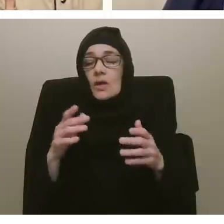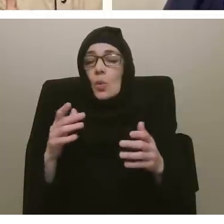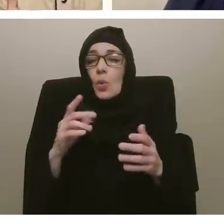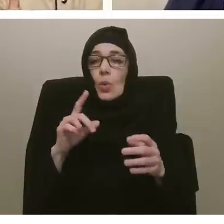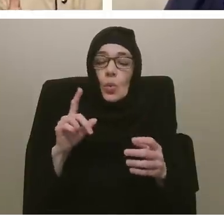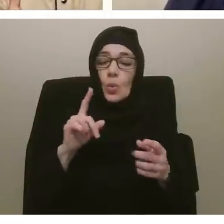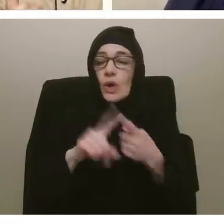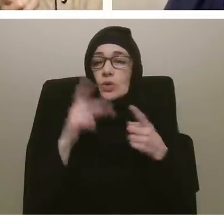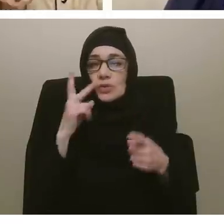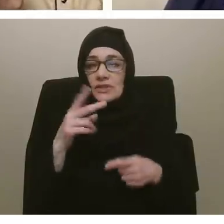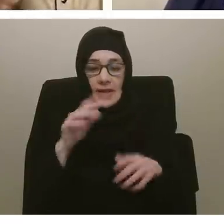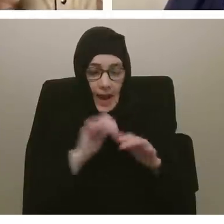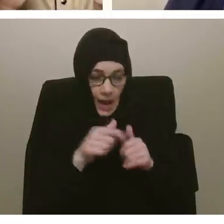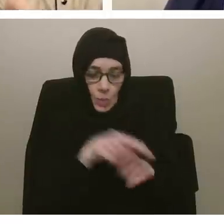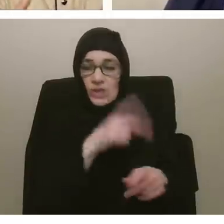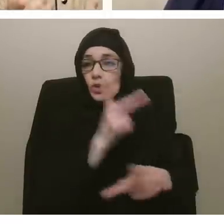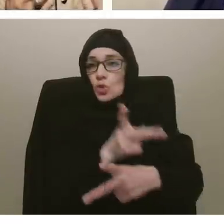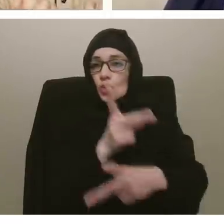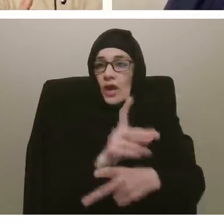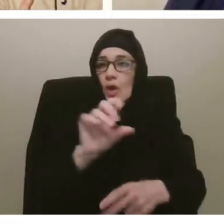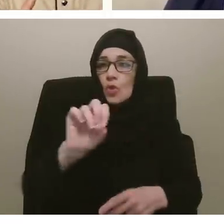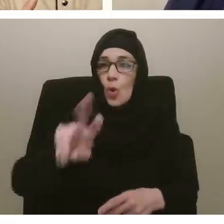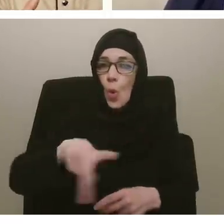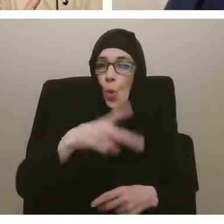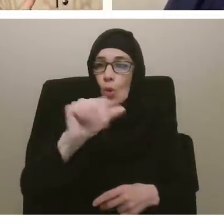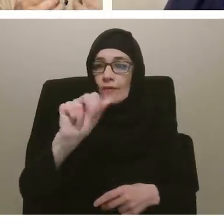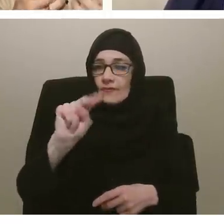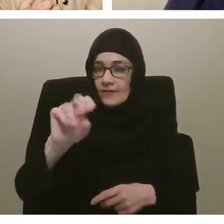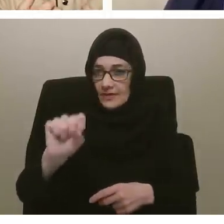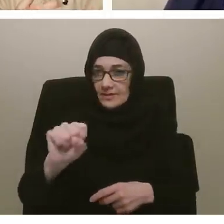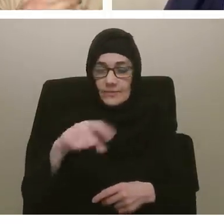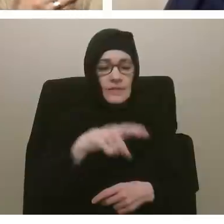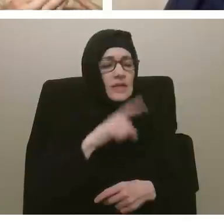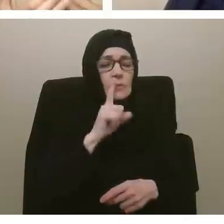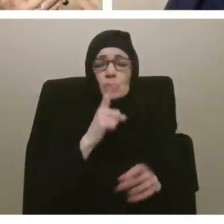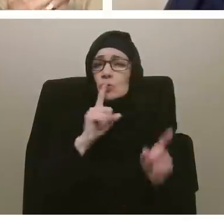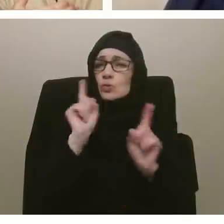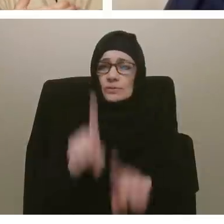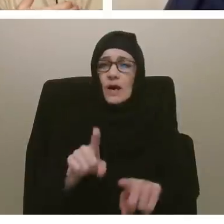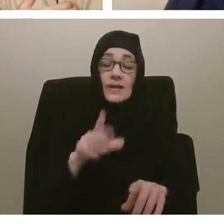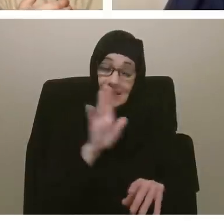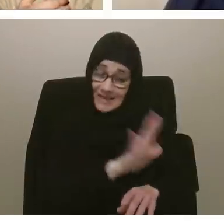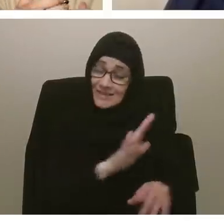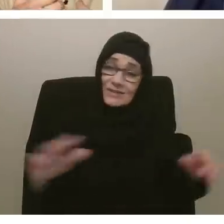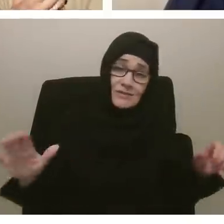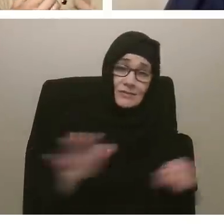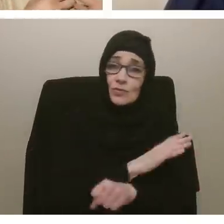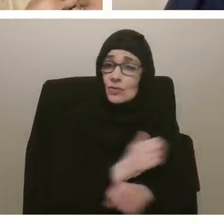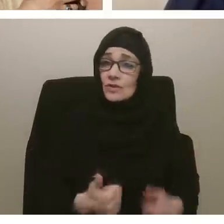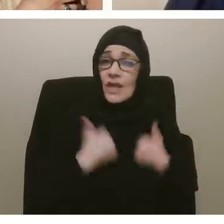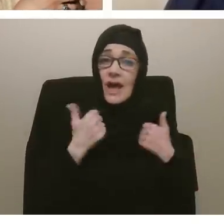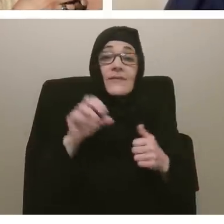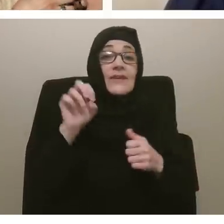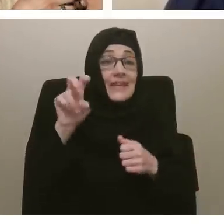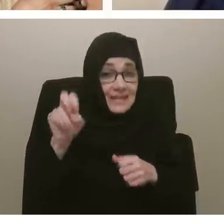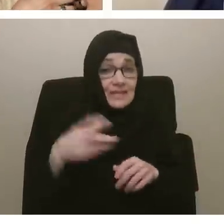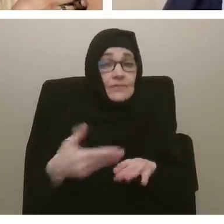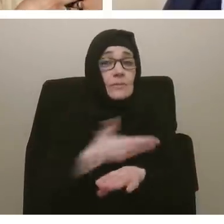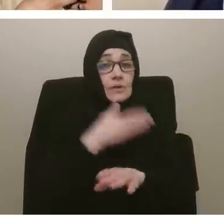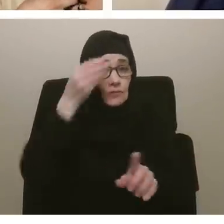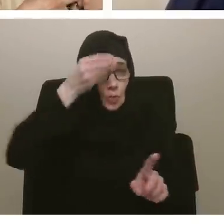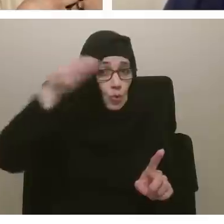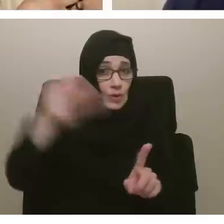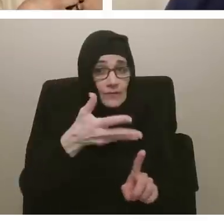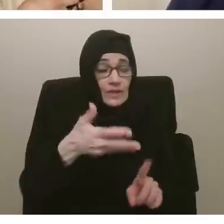alayhi salatu wasalam. Mm-hmm. Like, he really responded, you know, his whole life, even before revelation, Rasulullah sallallahu alayhi wasalam